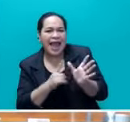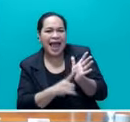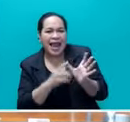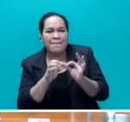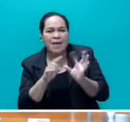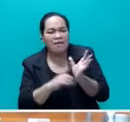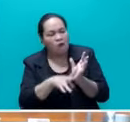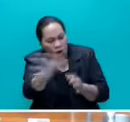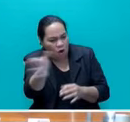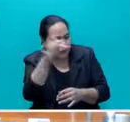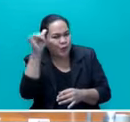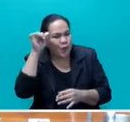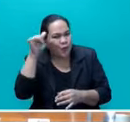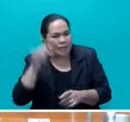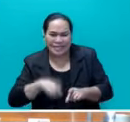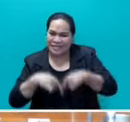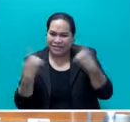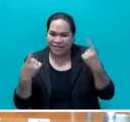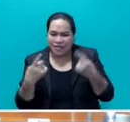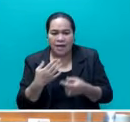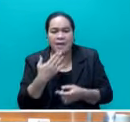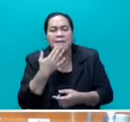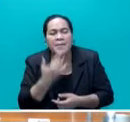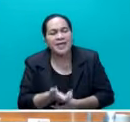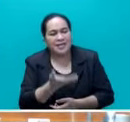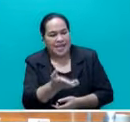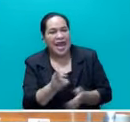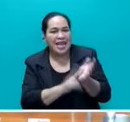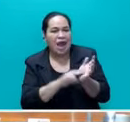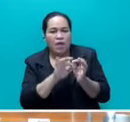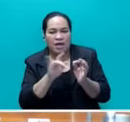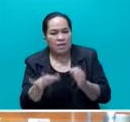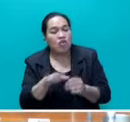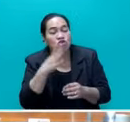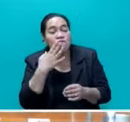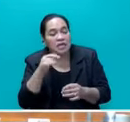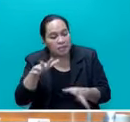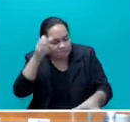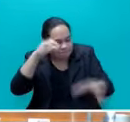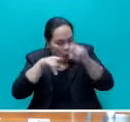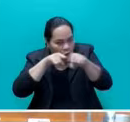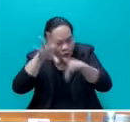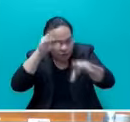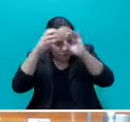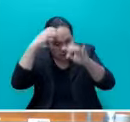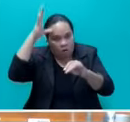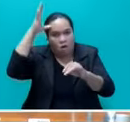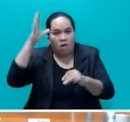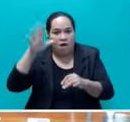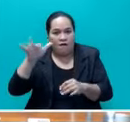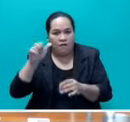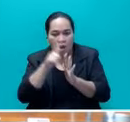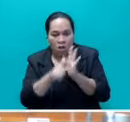Everybody in this house knows this. Please, Honorable Nawaikula, brush up on your knowledge of the law. Mr. Speaker, sir, again,